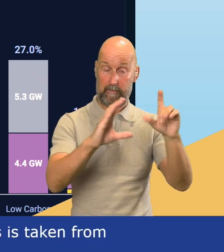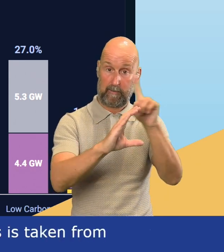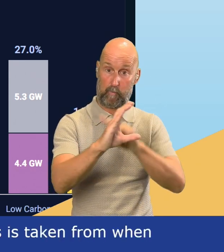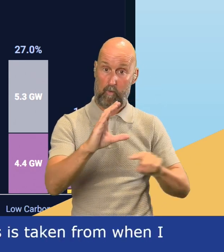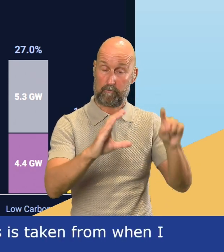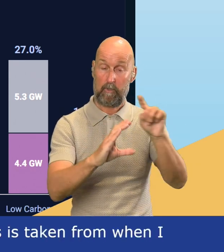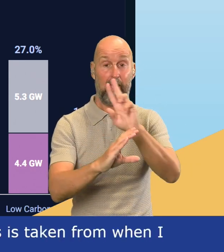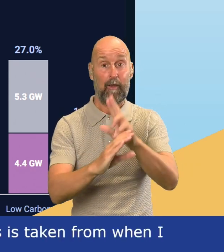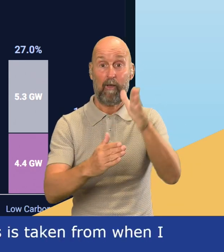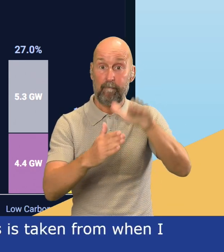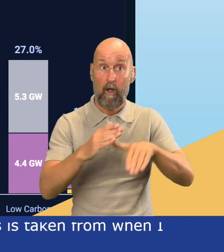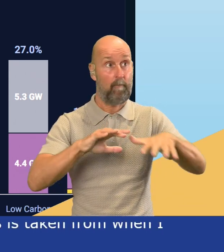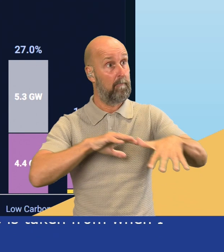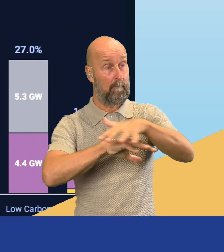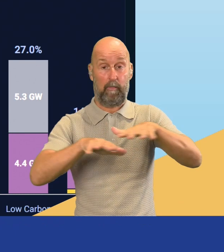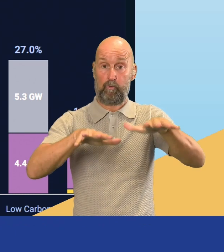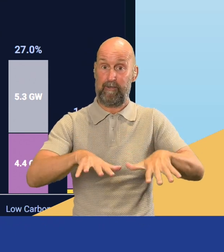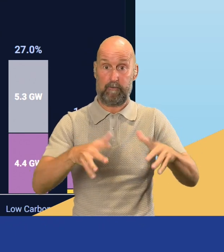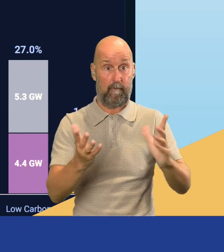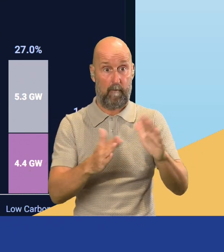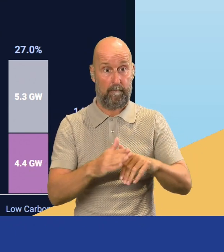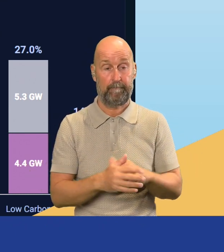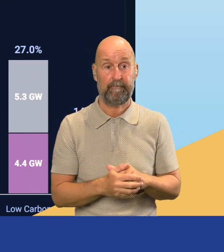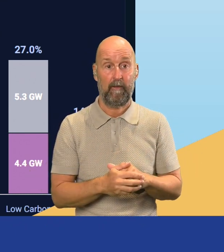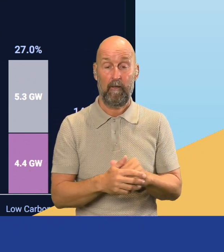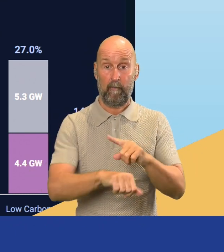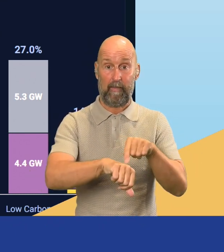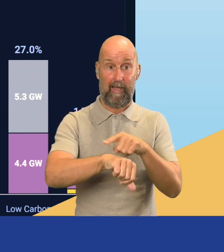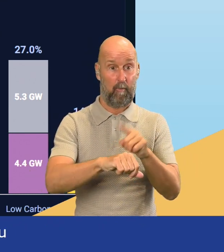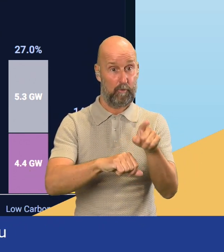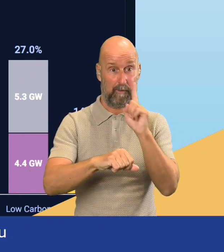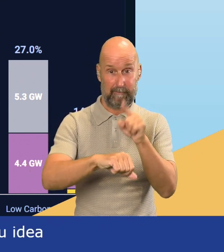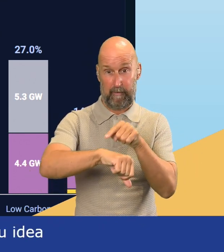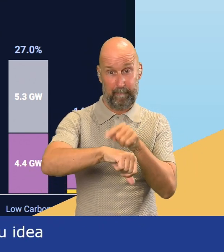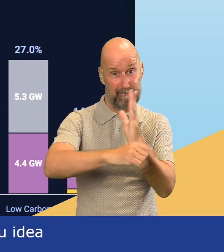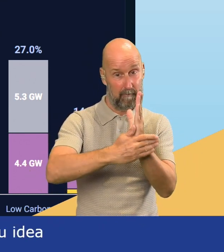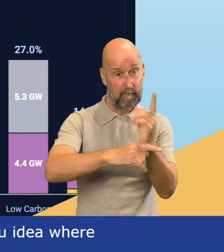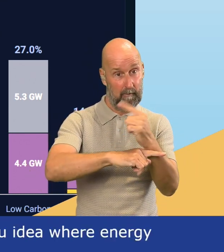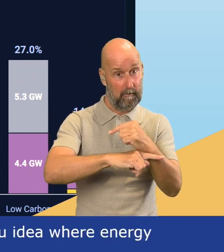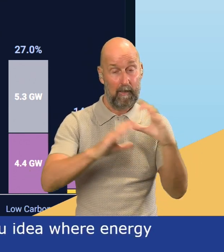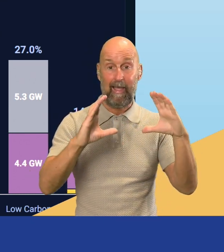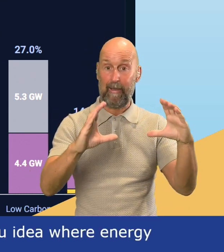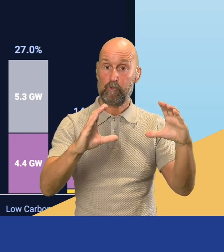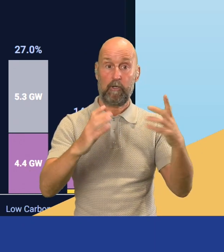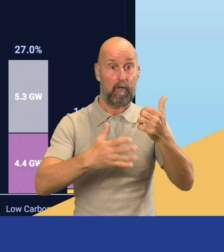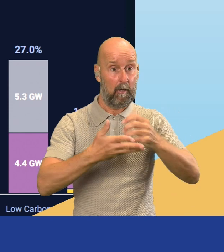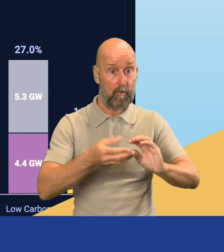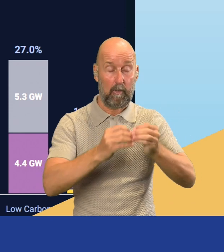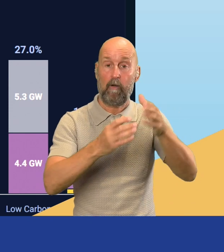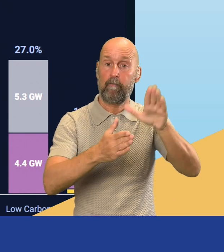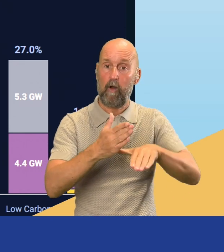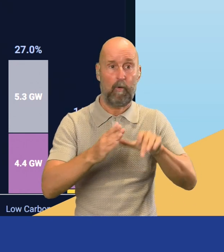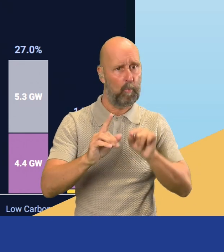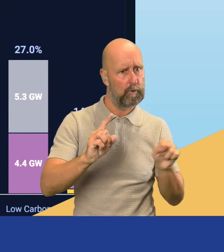energy comes from in the grid today. In fact, by the hour, you can see it by the minute, how much of the energy in the UK is being generated from